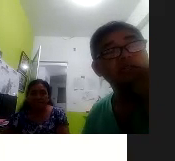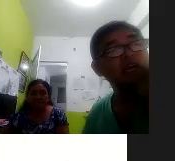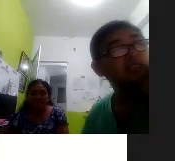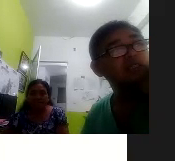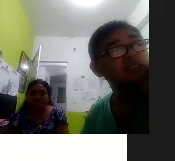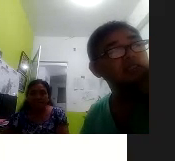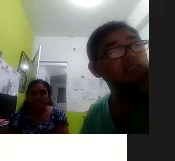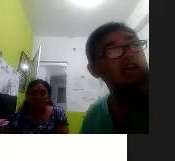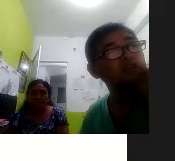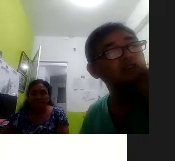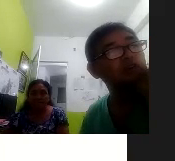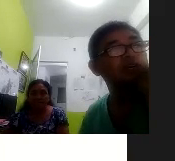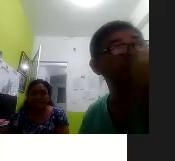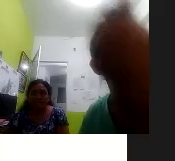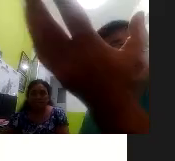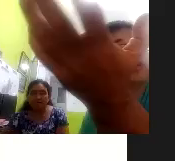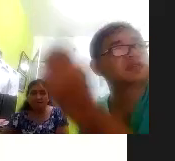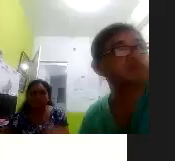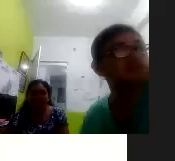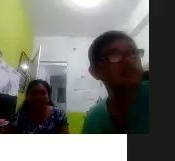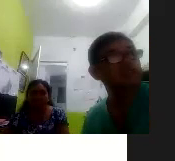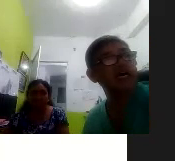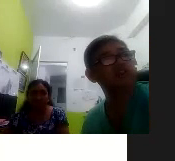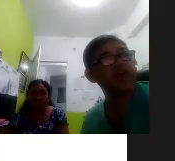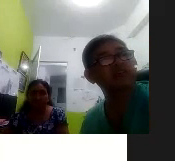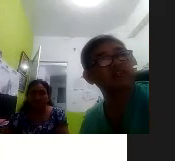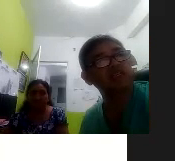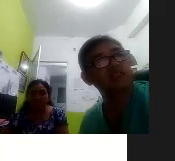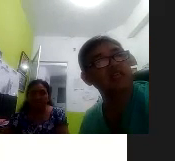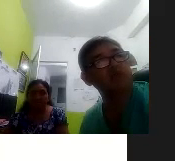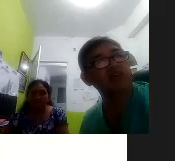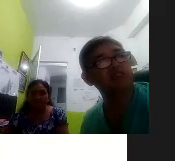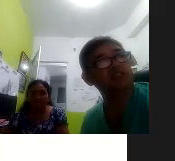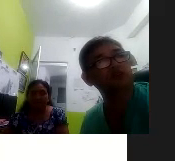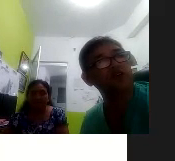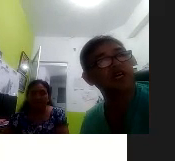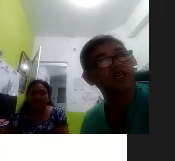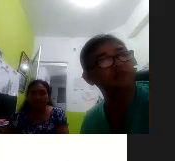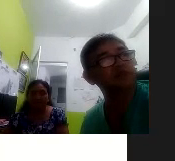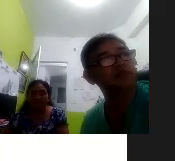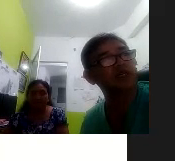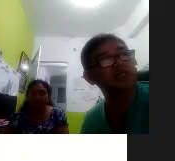In the next slide, so we put the advantage and disadvantage of